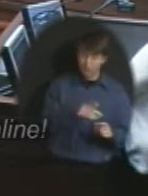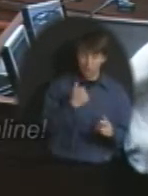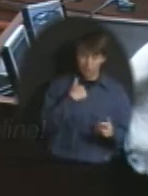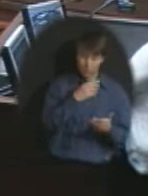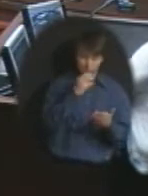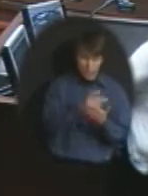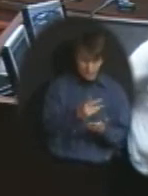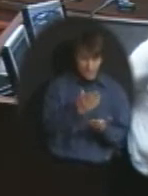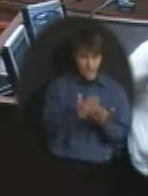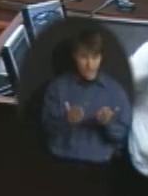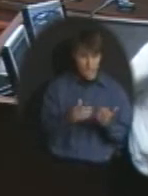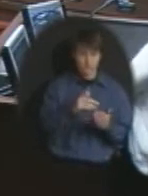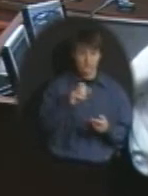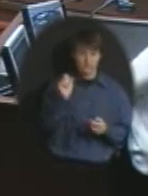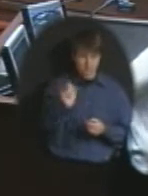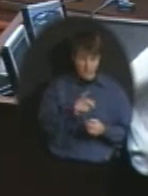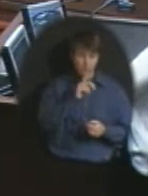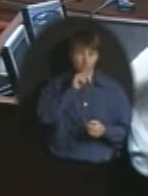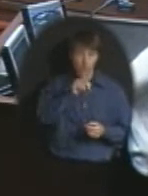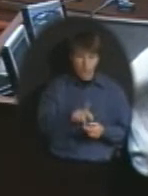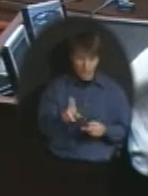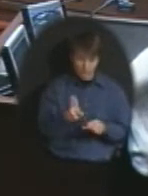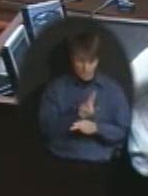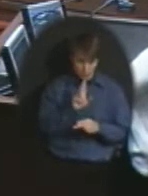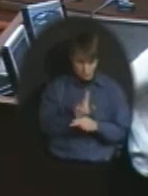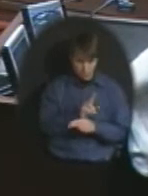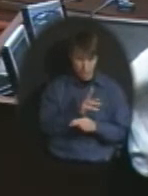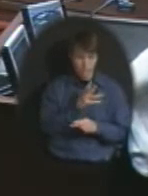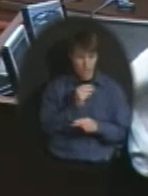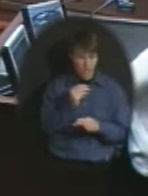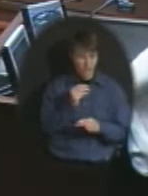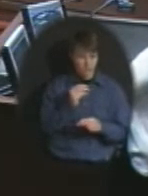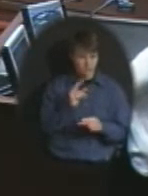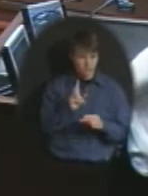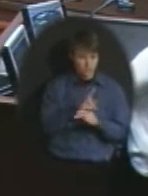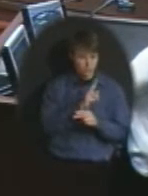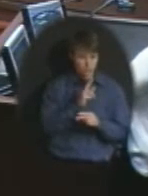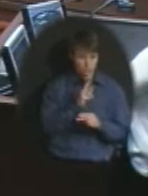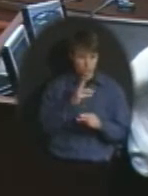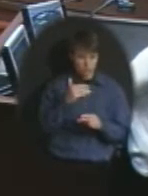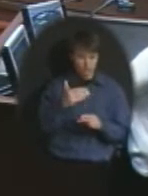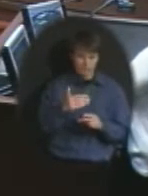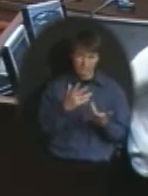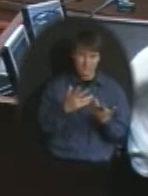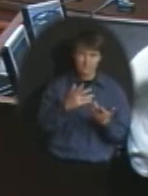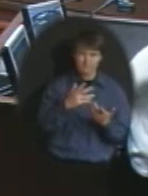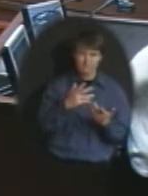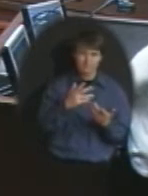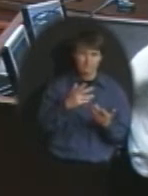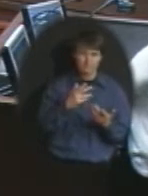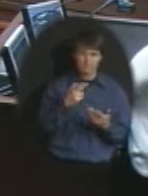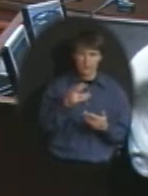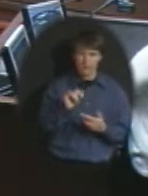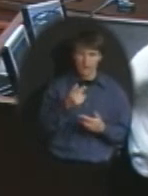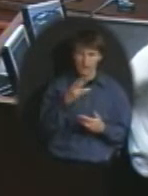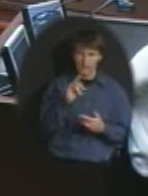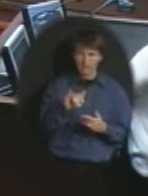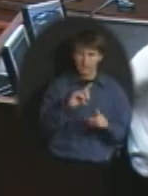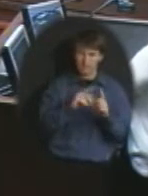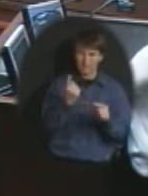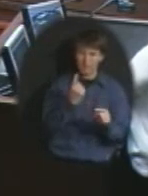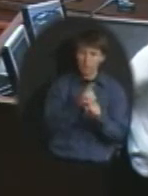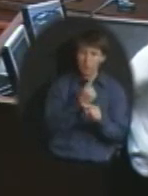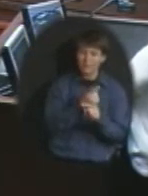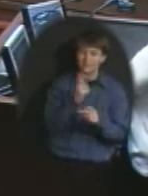approving items that are being utilized and maybe highly is maybe not a good adjective, but appropriately